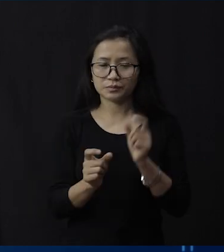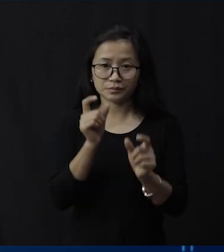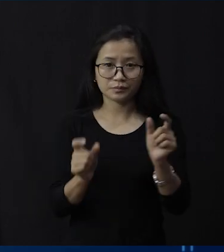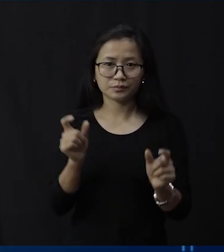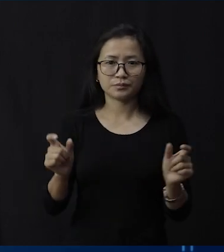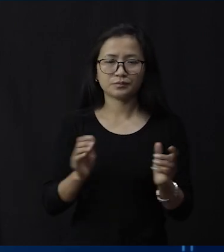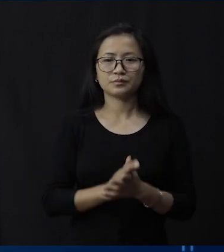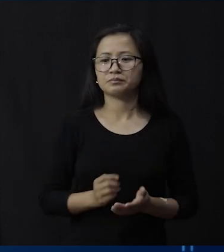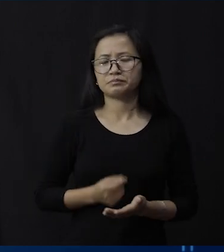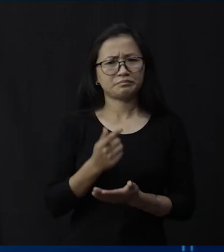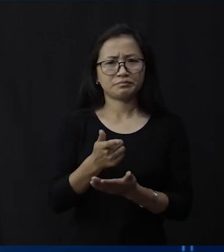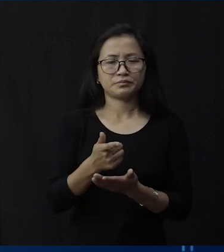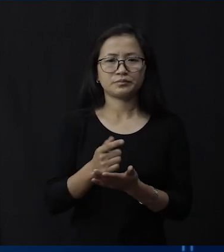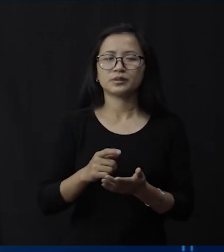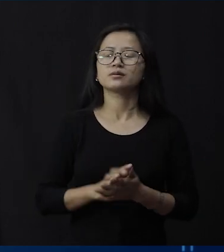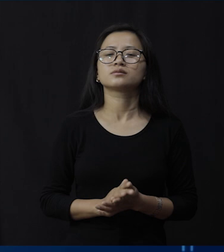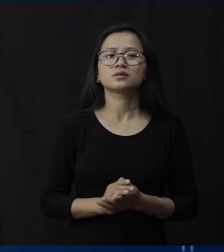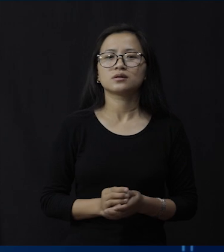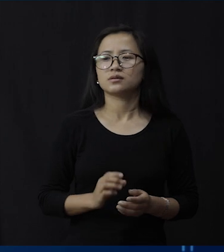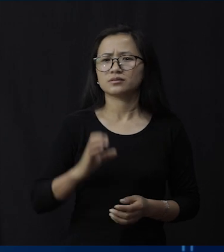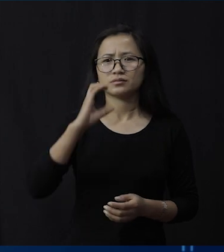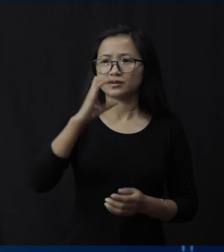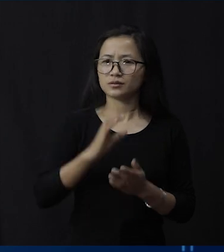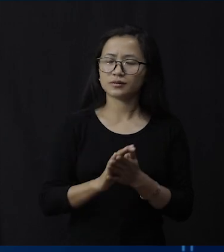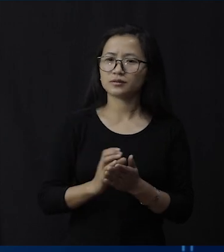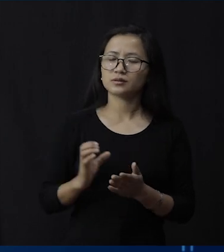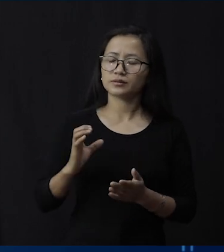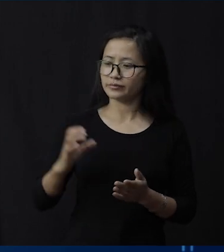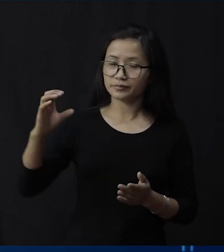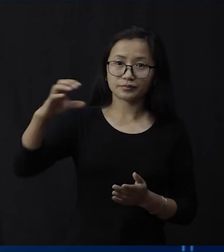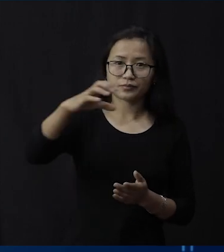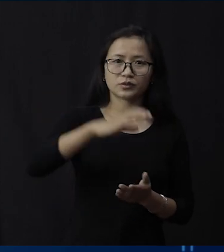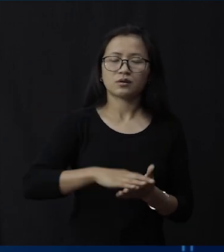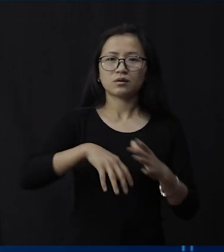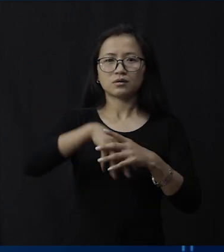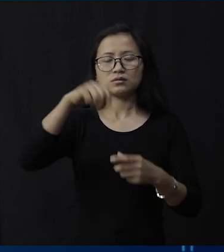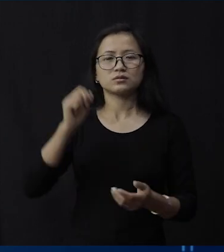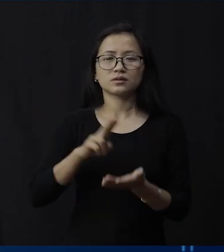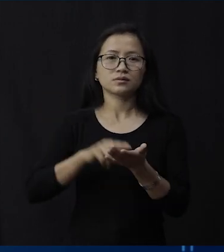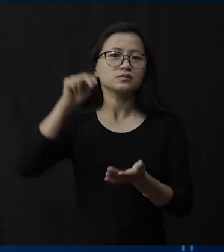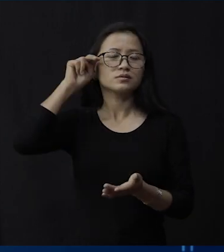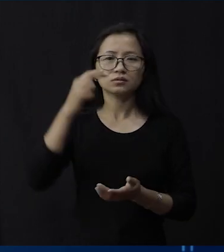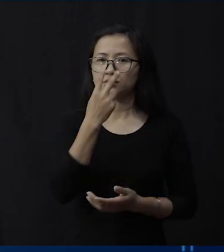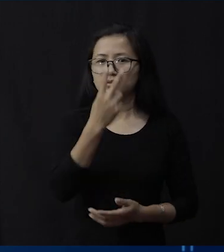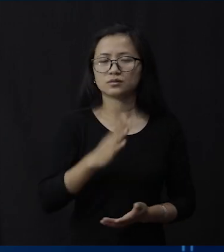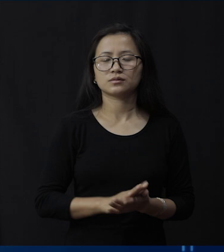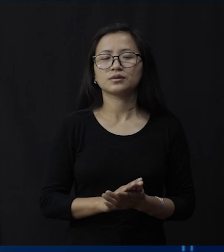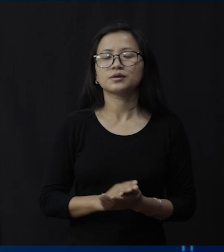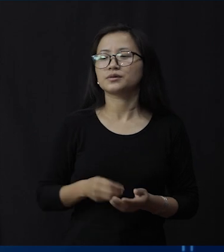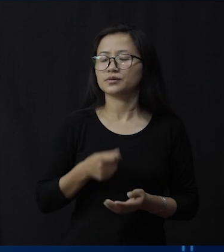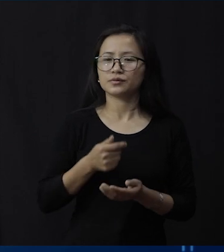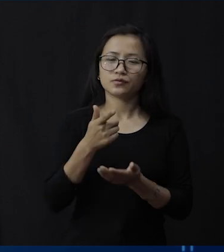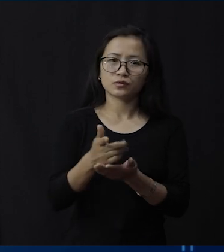people do not pay taxes like in cities, okay? But when you go outside Nagaland, you will see that people pay tax